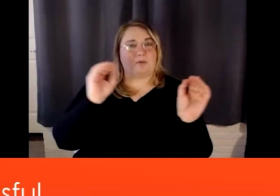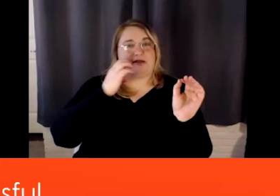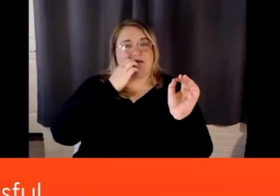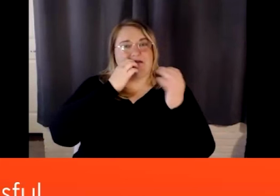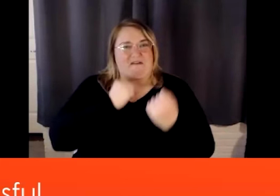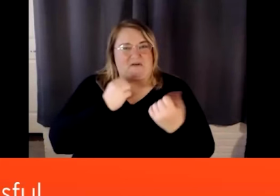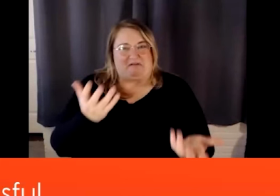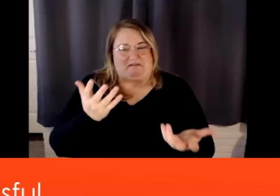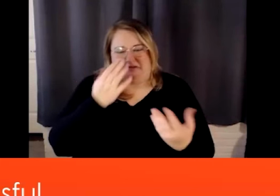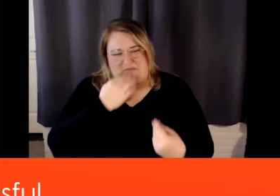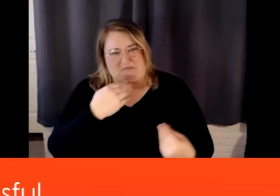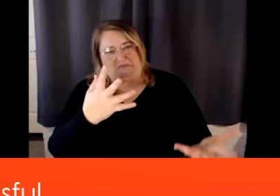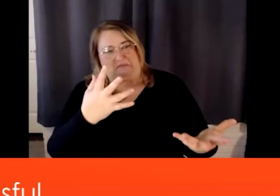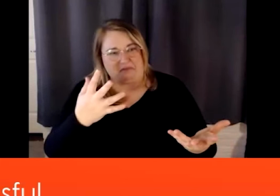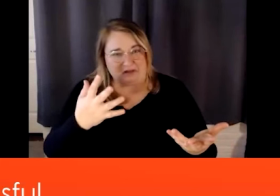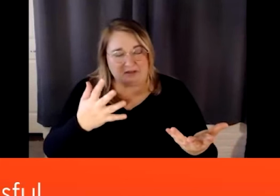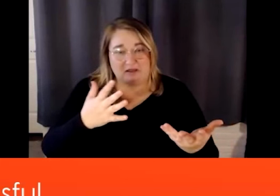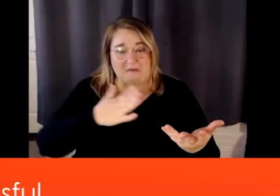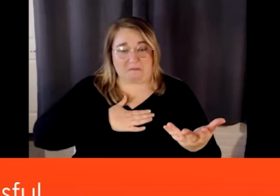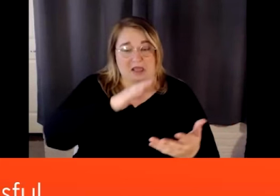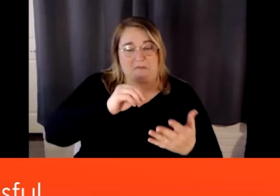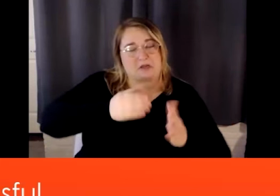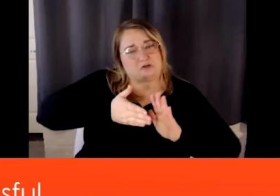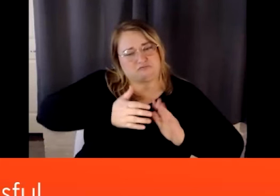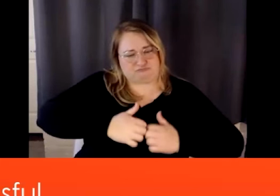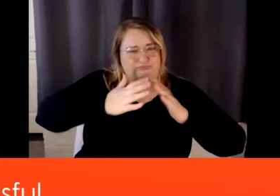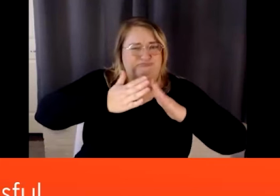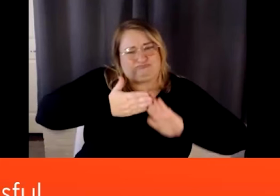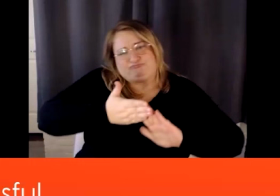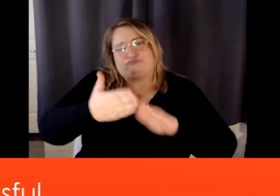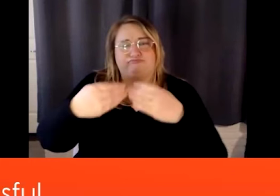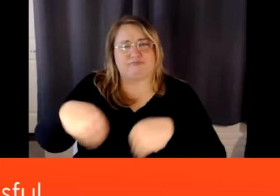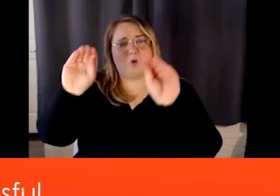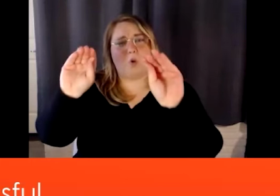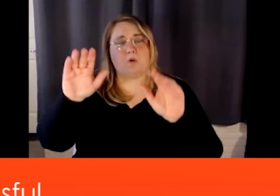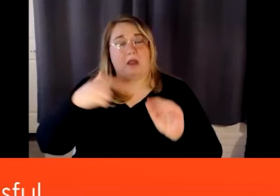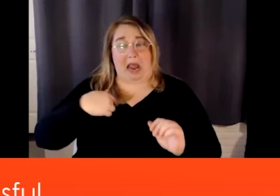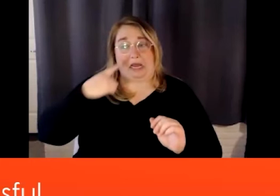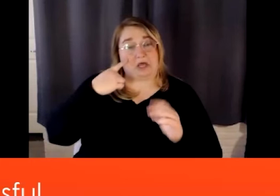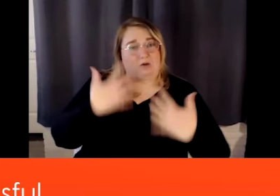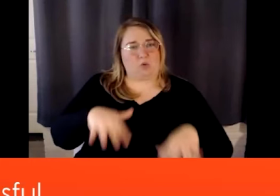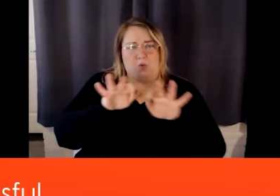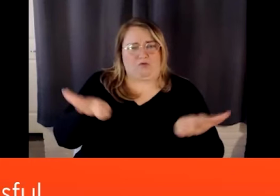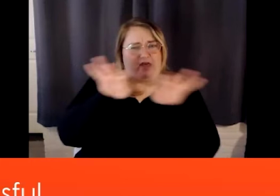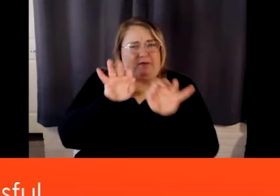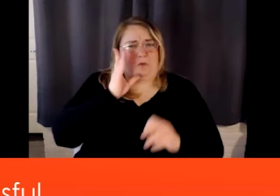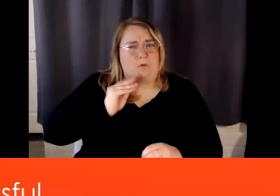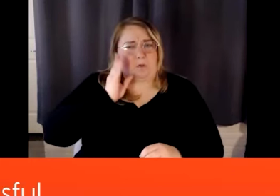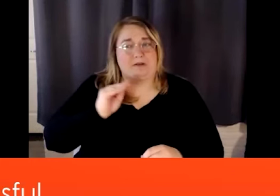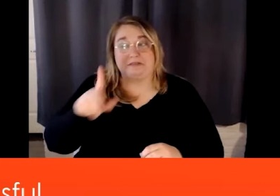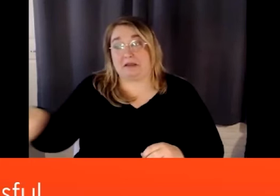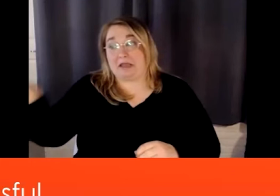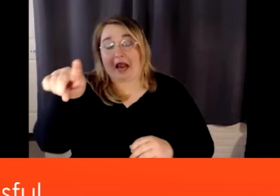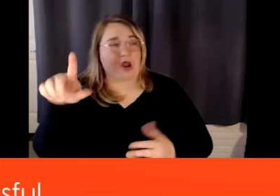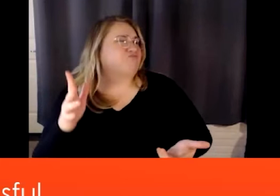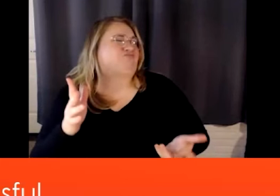off. And it really wasn't as valuable as I thought it was. So I thought, well, I'm gonna have to go get a